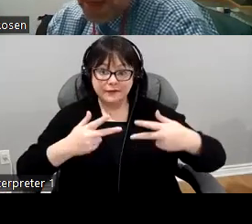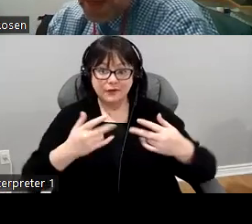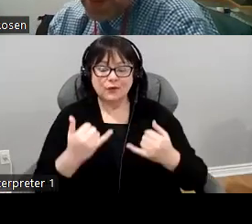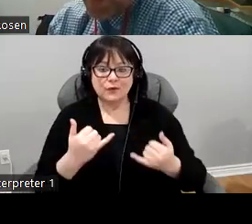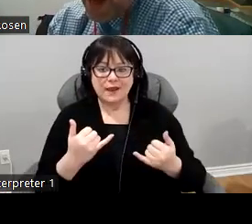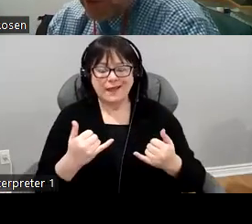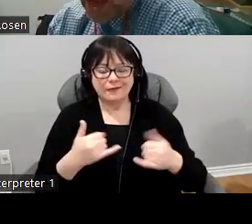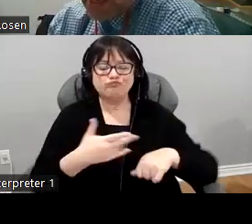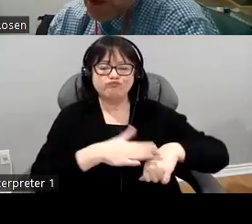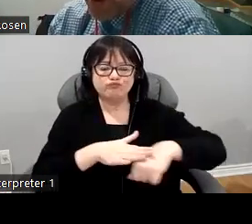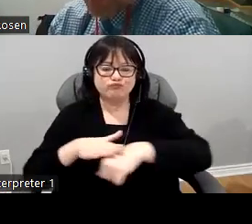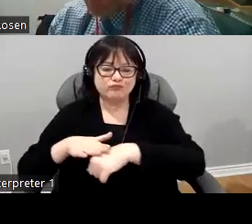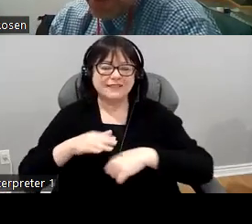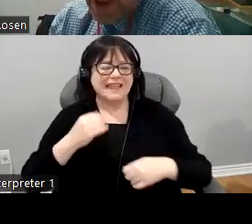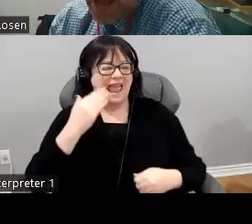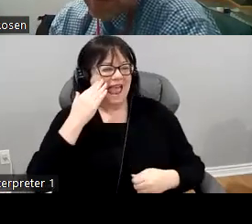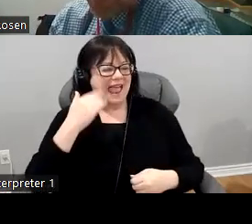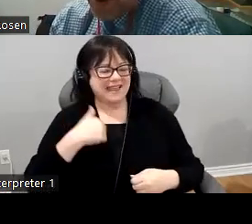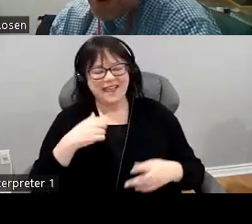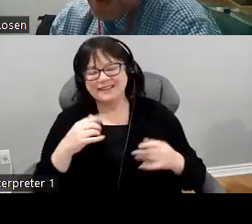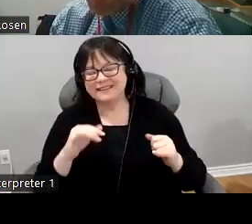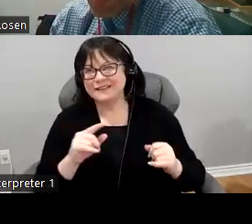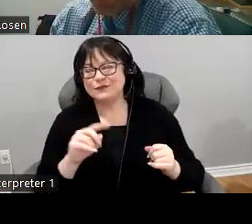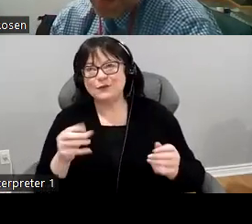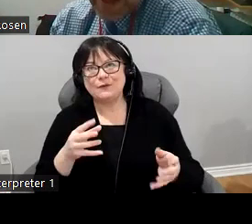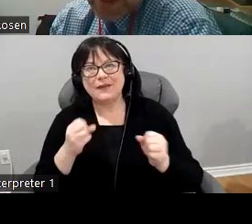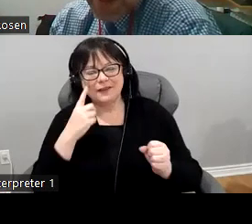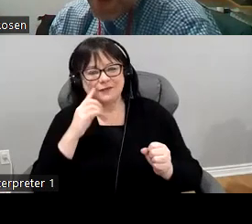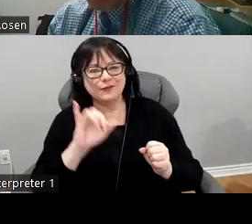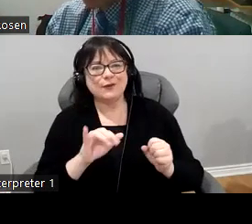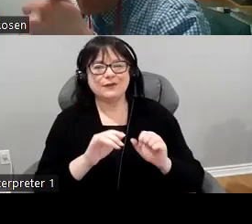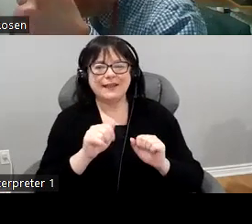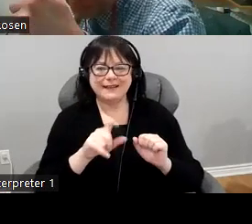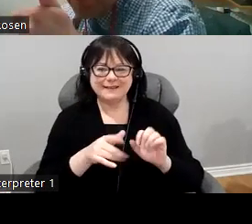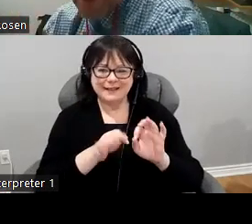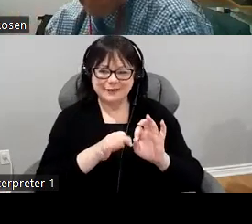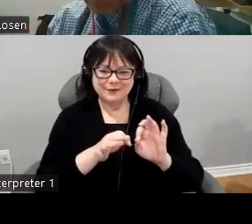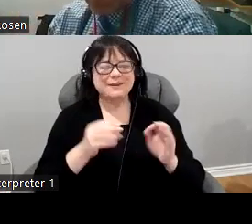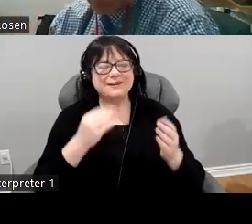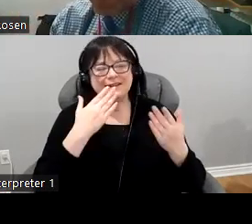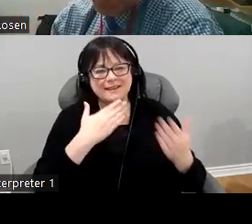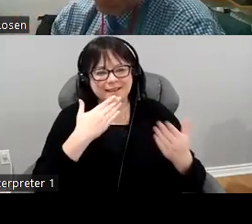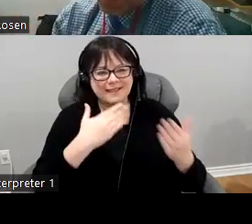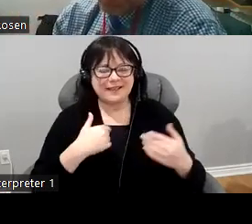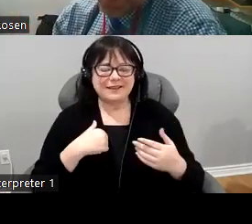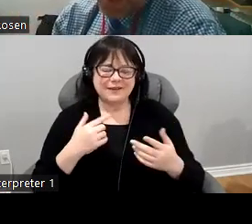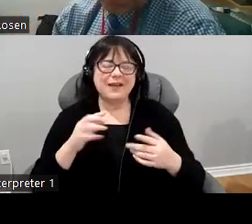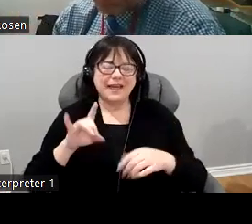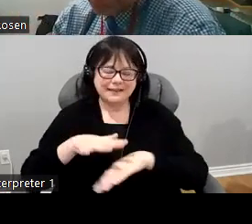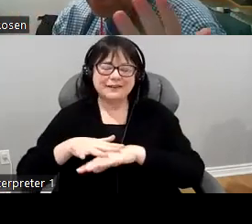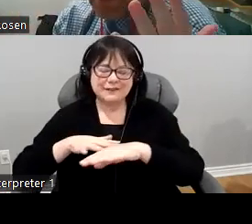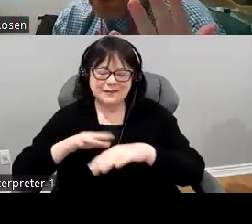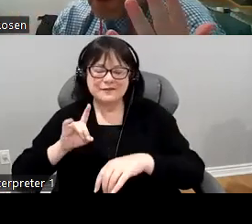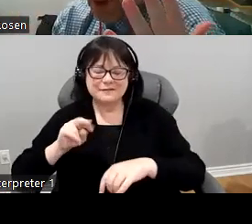slow speed, I apologize, I know I was too fast for our ASL colleagues, but thank you to them very much.